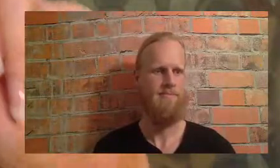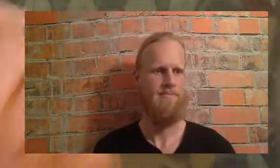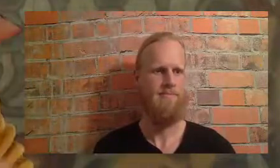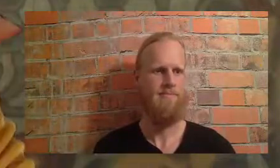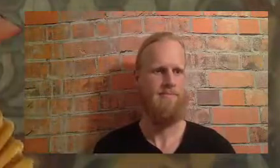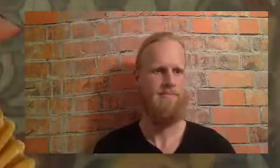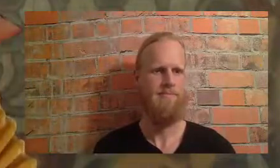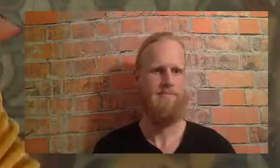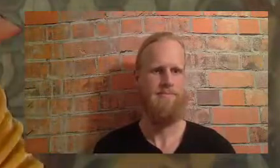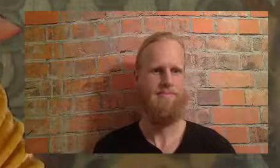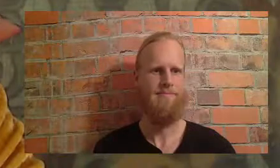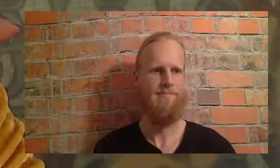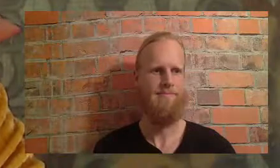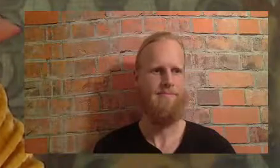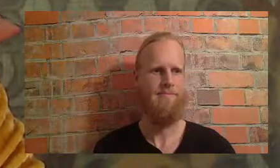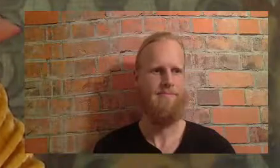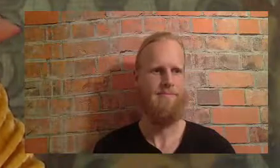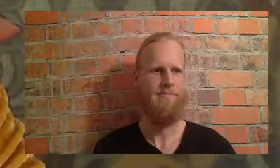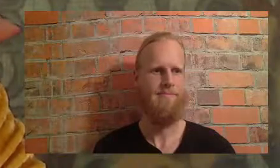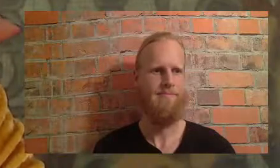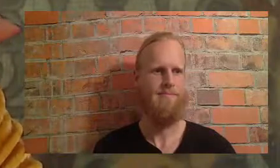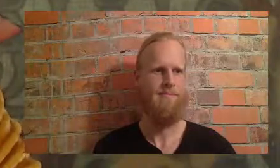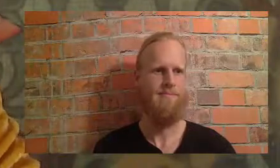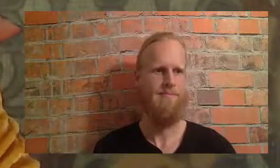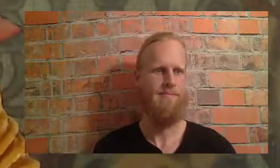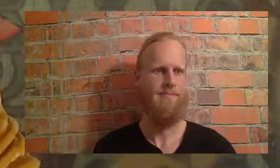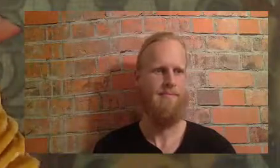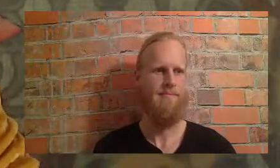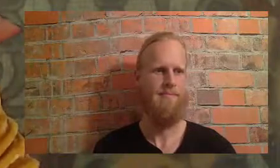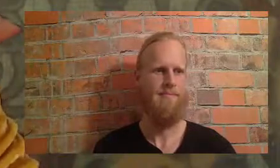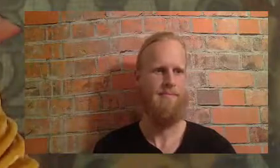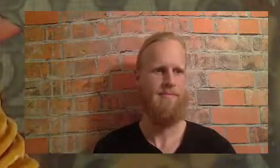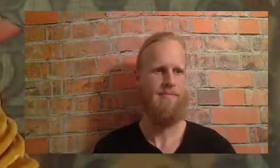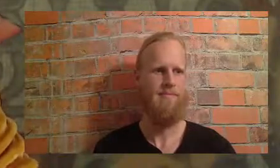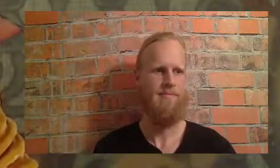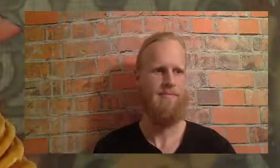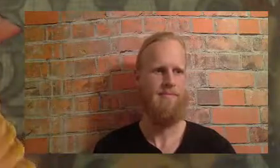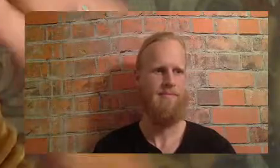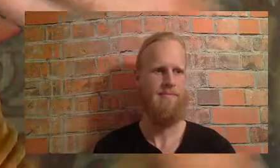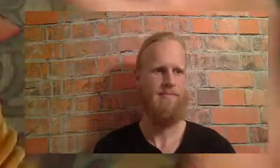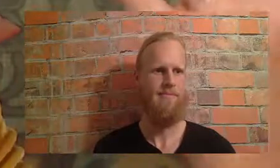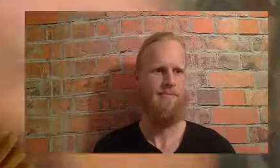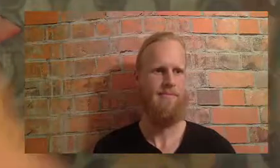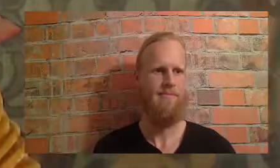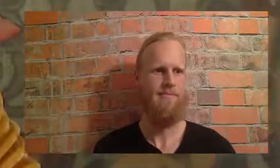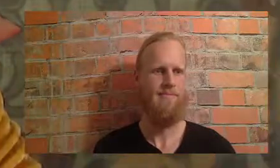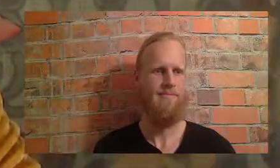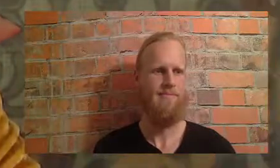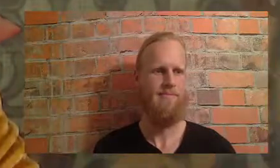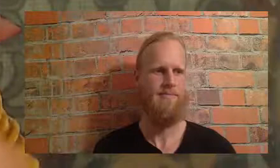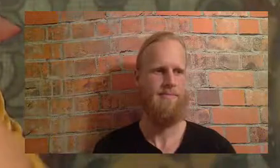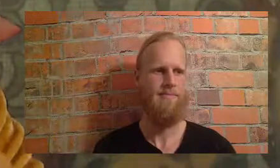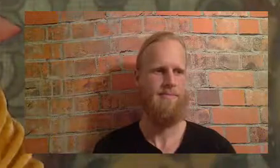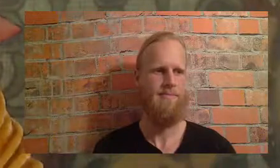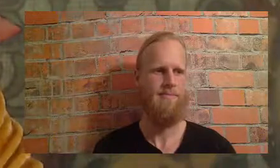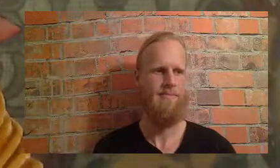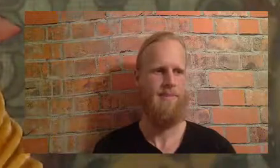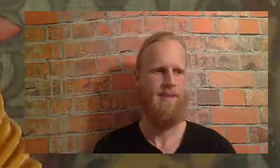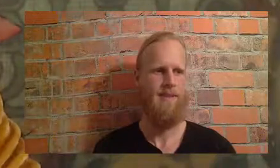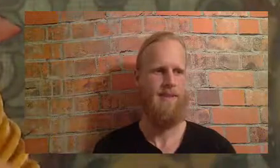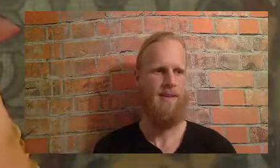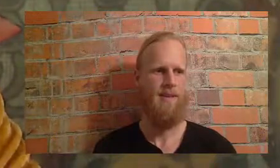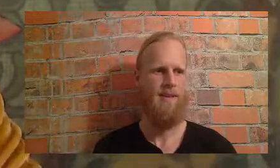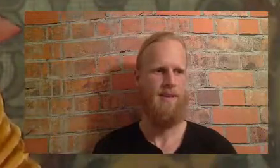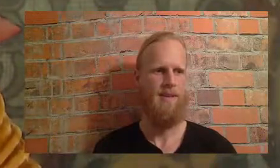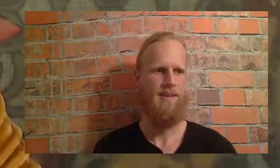party, which makes it even more fun to sit down with someone else that you know and love and process together. It really builds